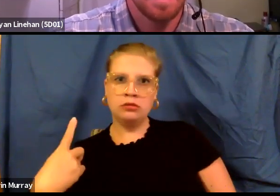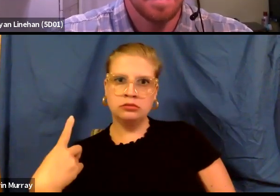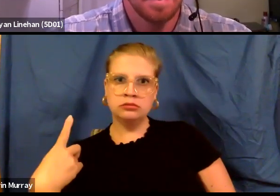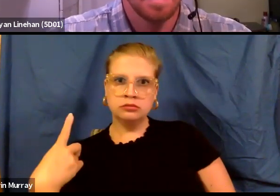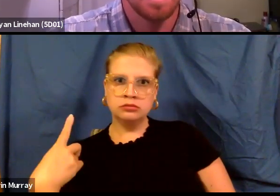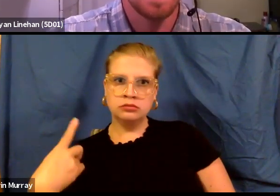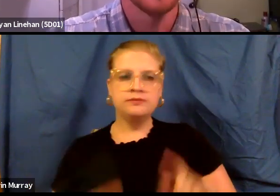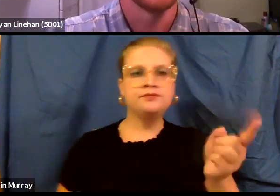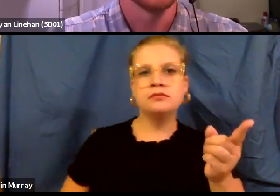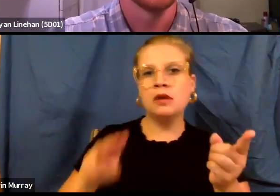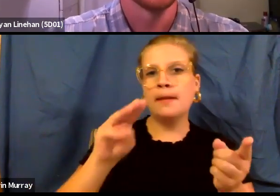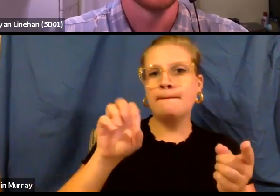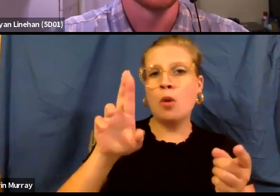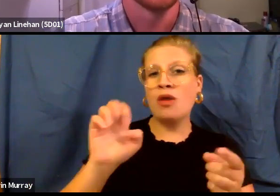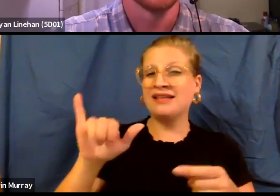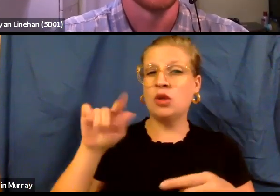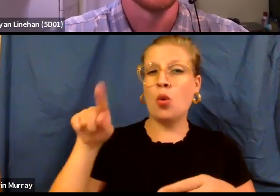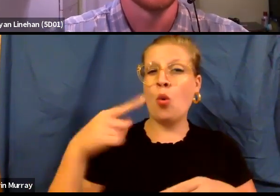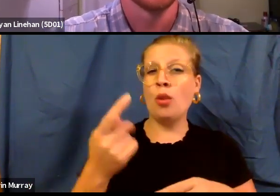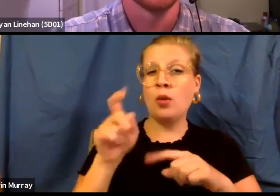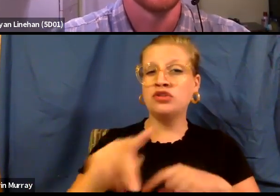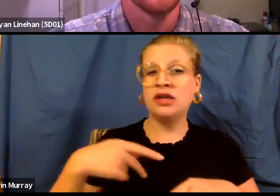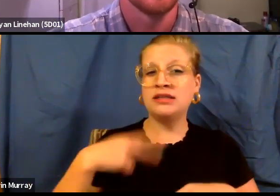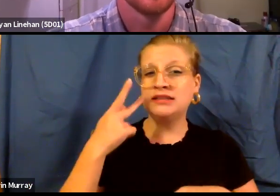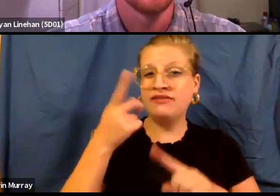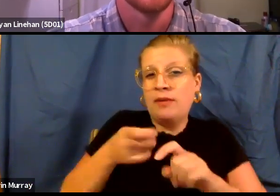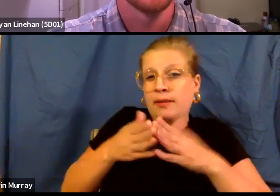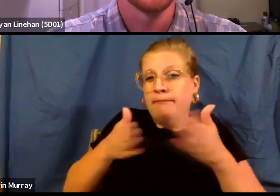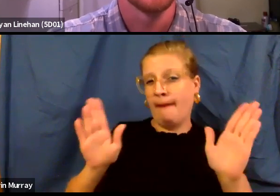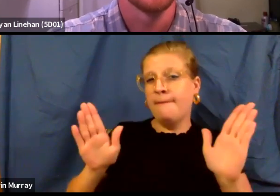Yeah. So that's the only question I see from the public on this topic.